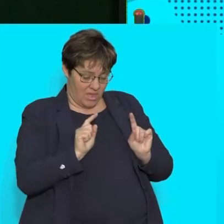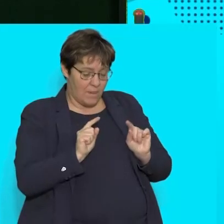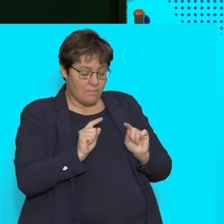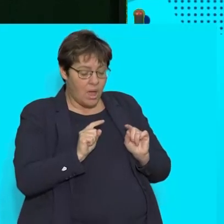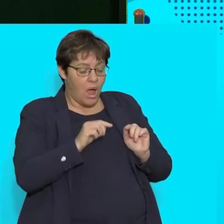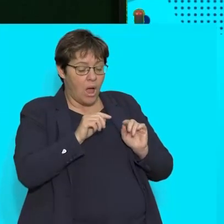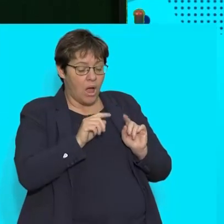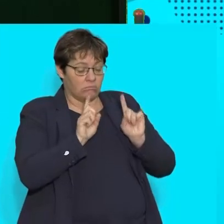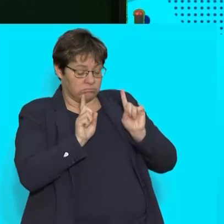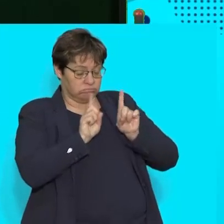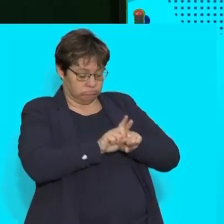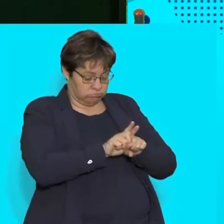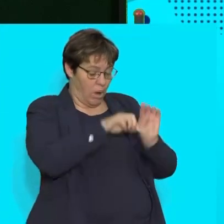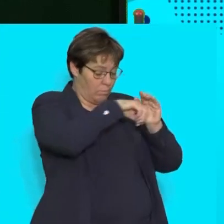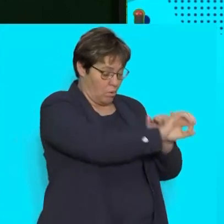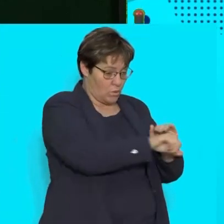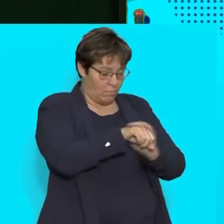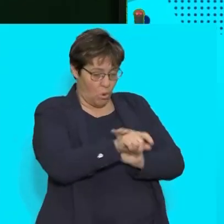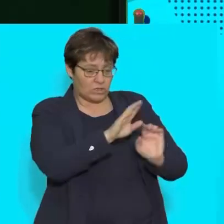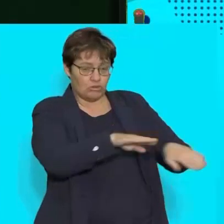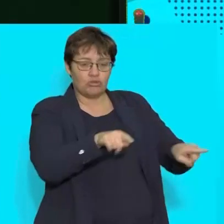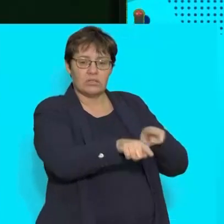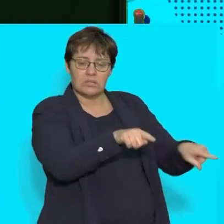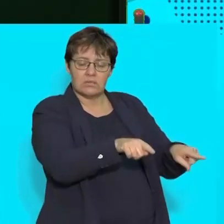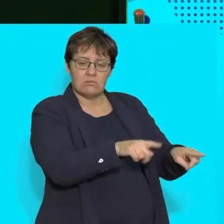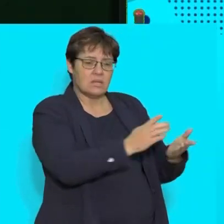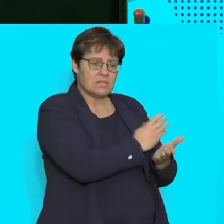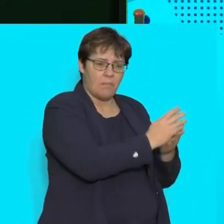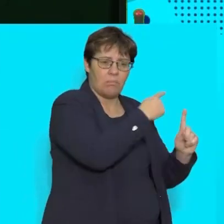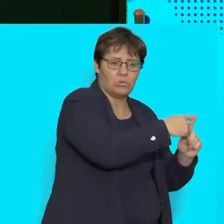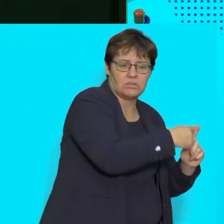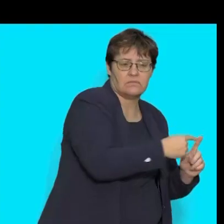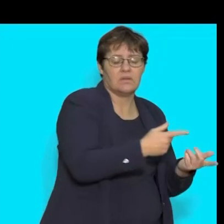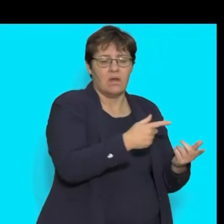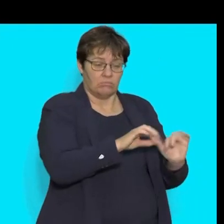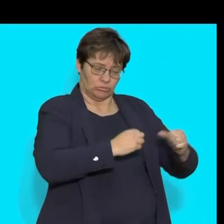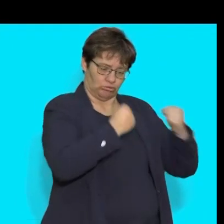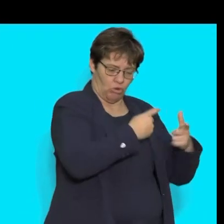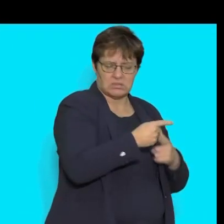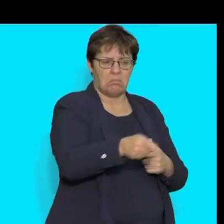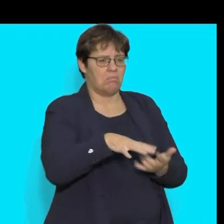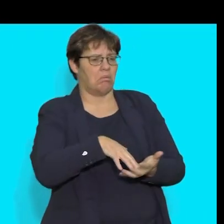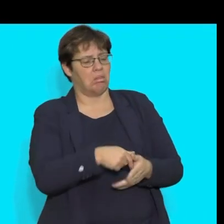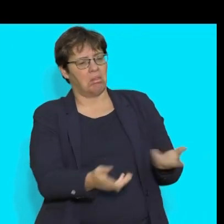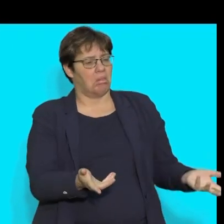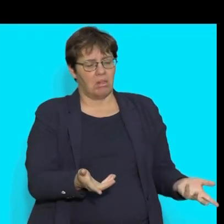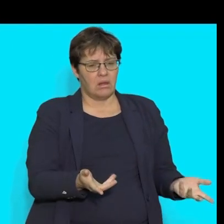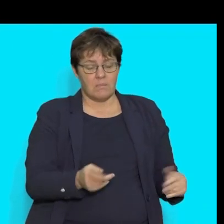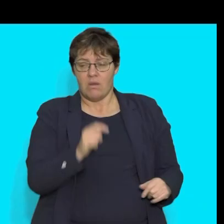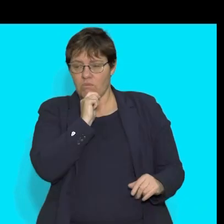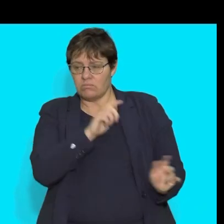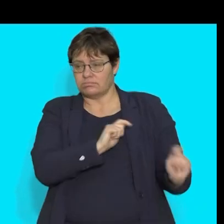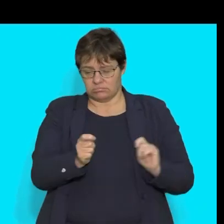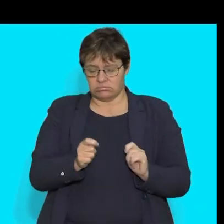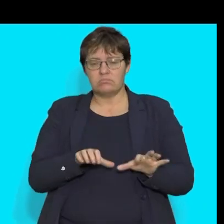individuals different characteristics, either giving them an advantage or not. And so if it is a useful